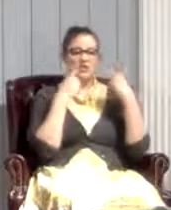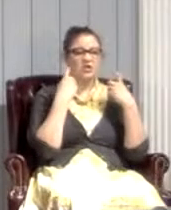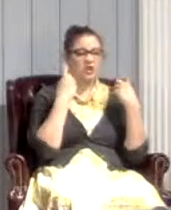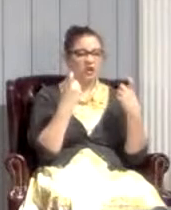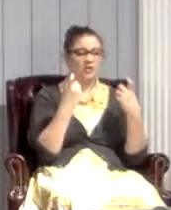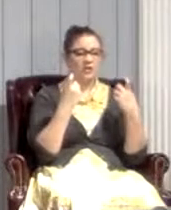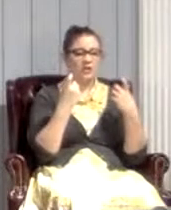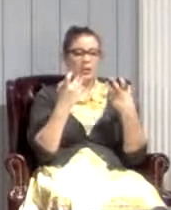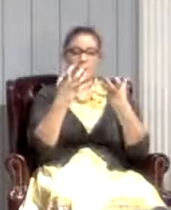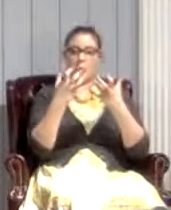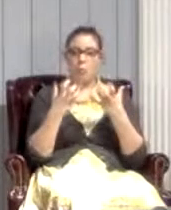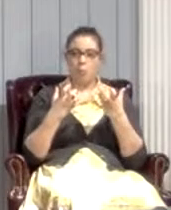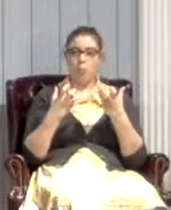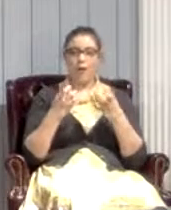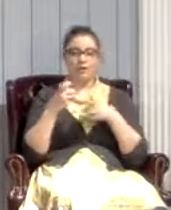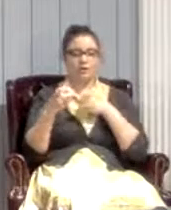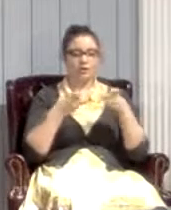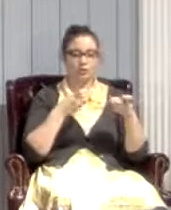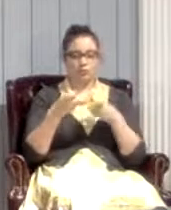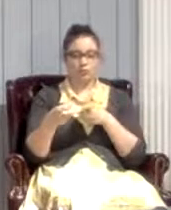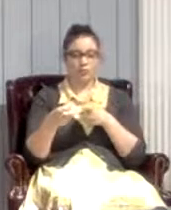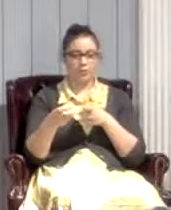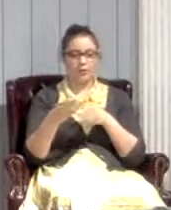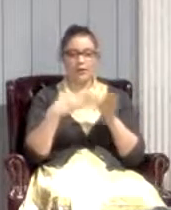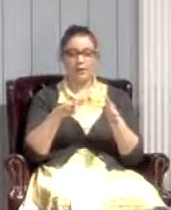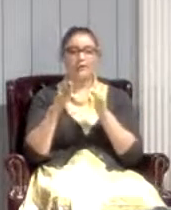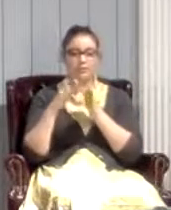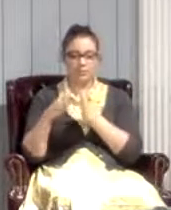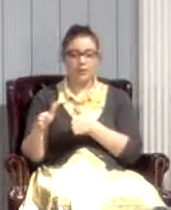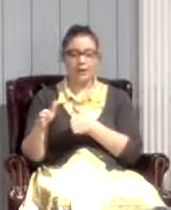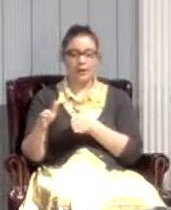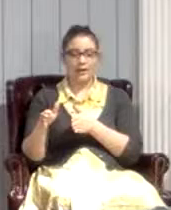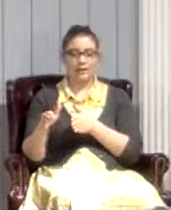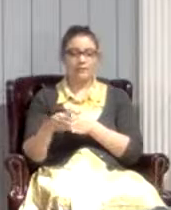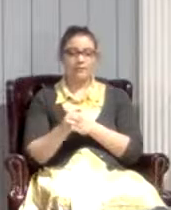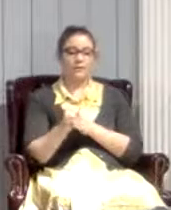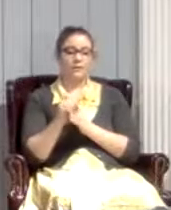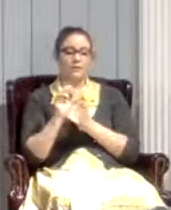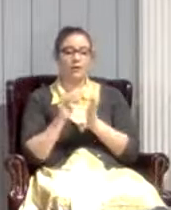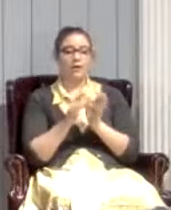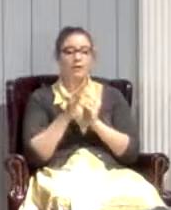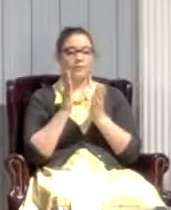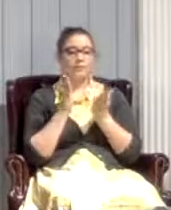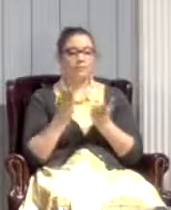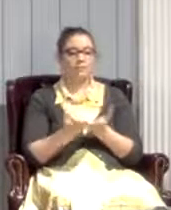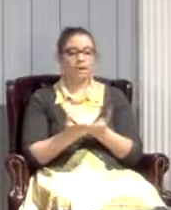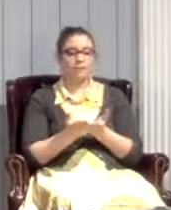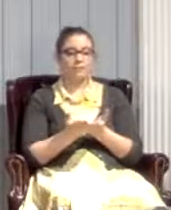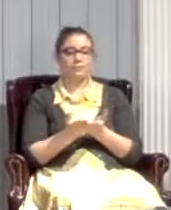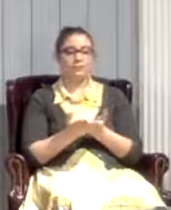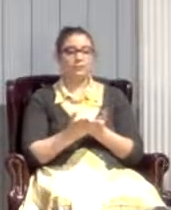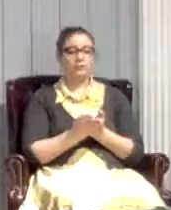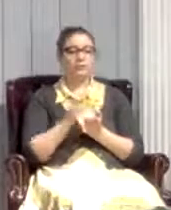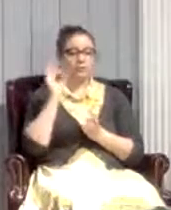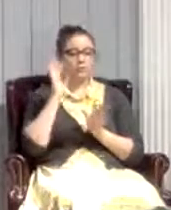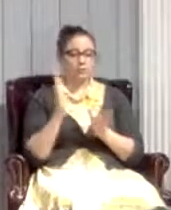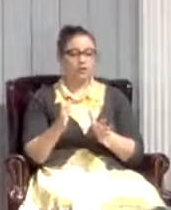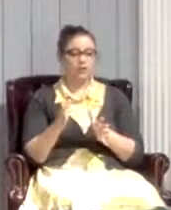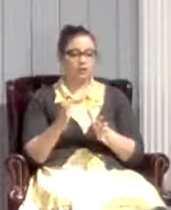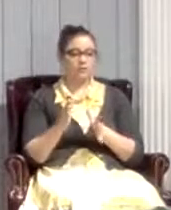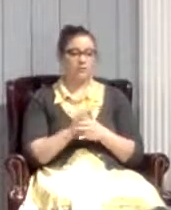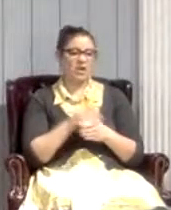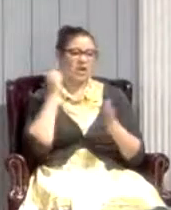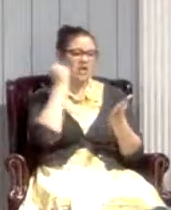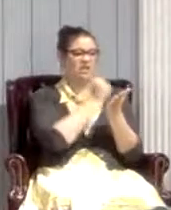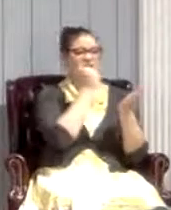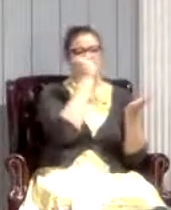control. And the objective of the Bible preacher is to stomp out the rebellious mind and bring it into the